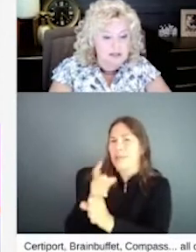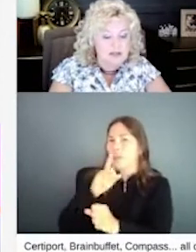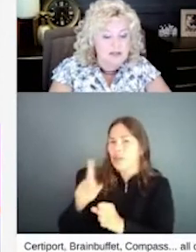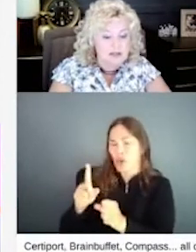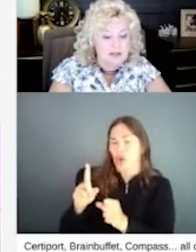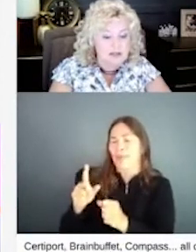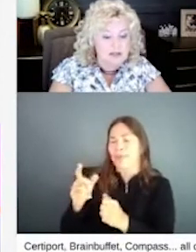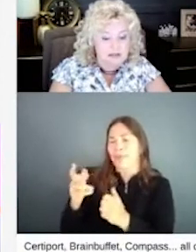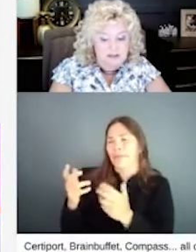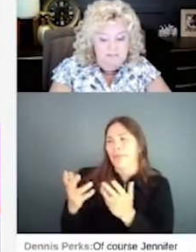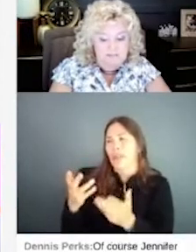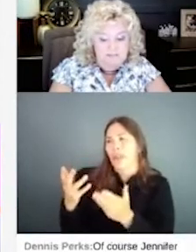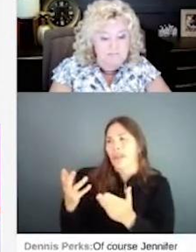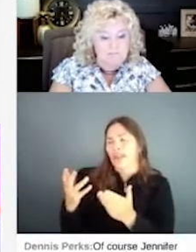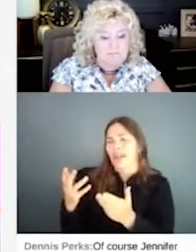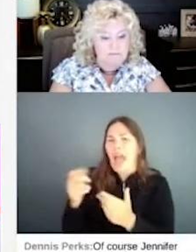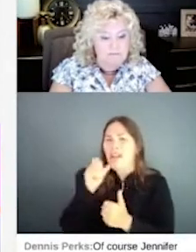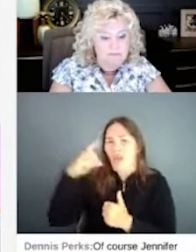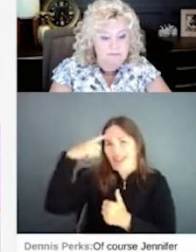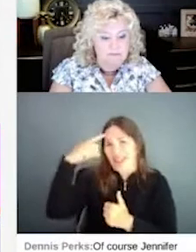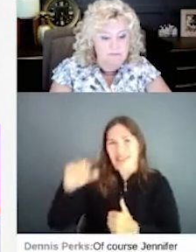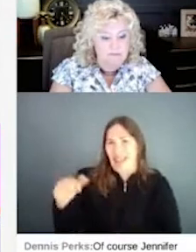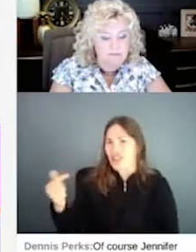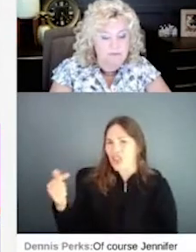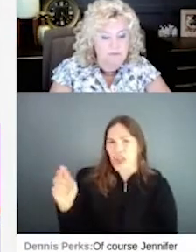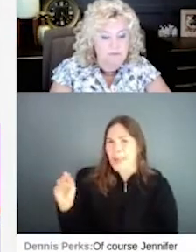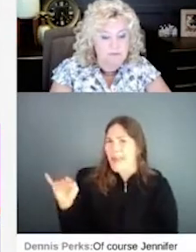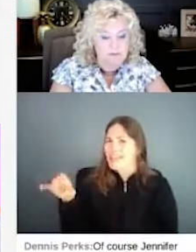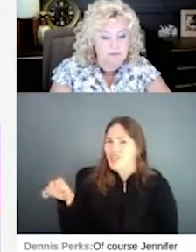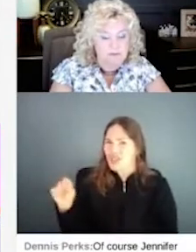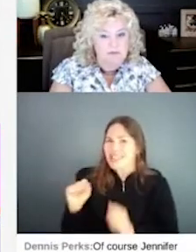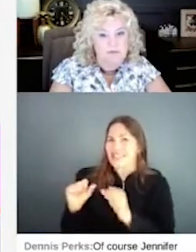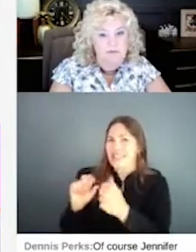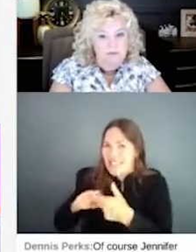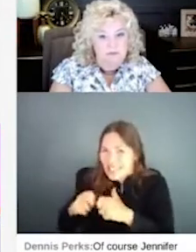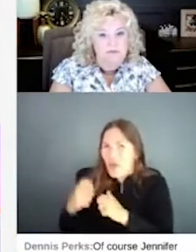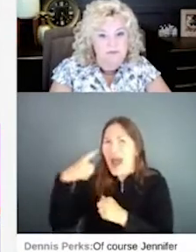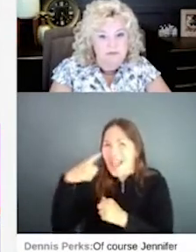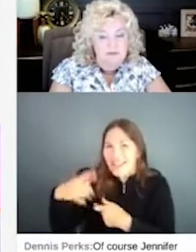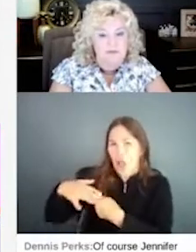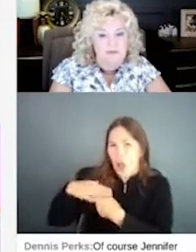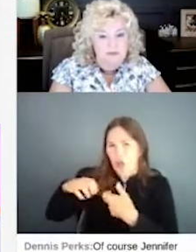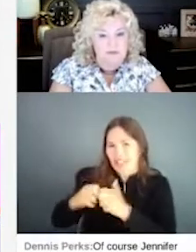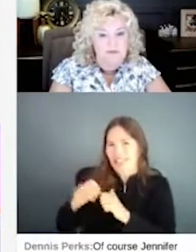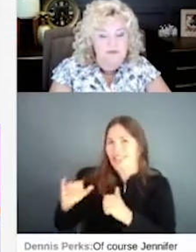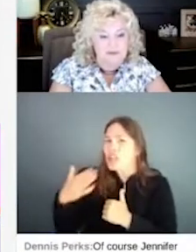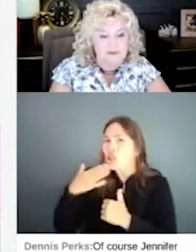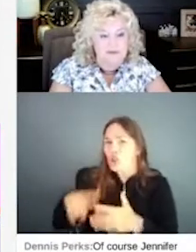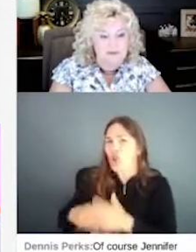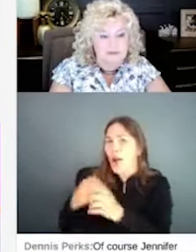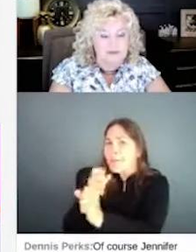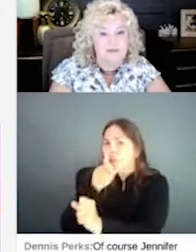that it's not, I don't think that's a Gmetrics issue. I think that's a local issue. And so that's a good place to start, is making